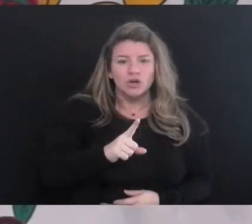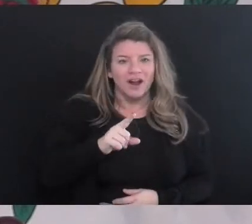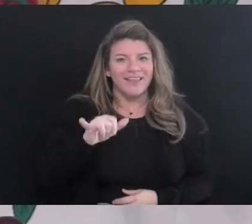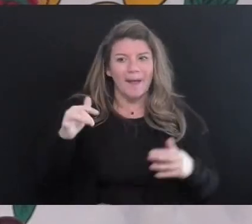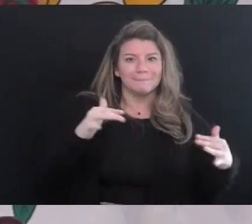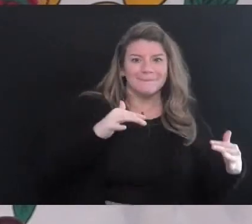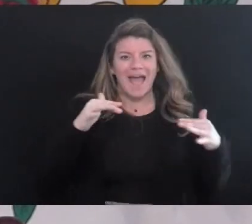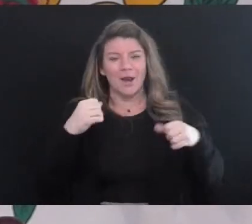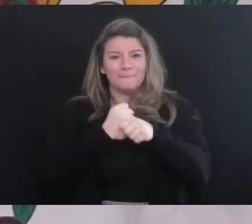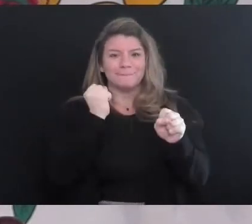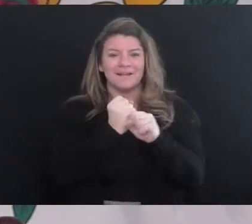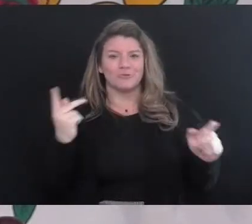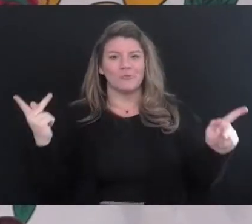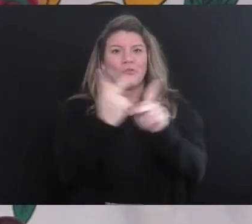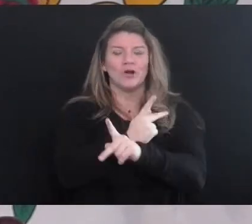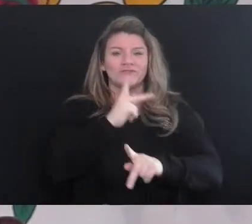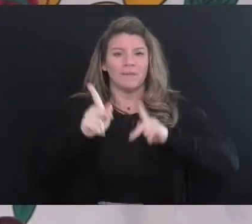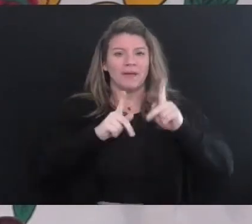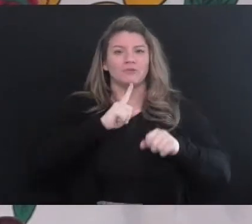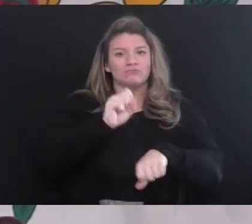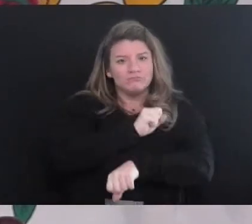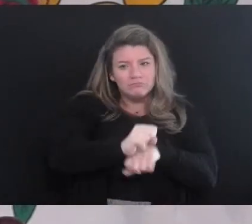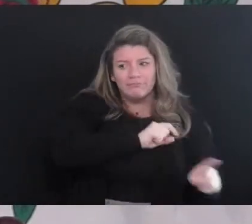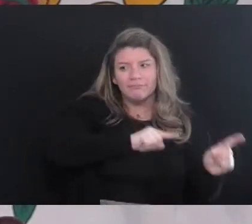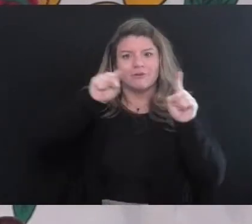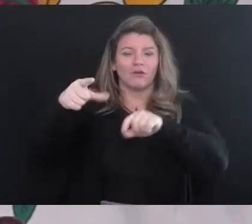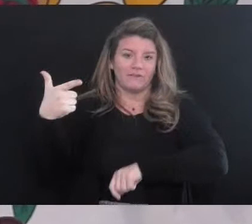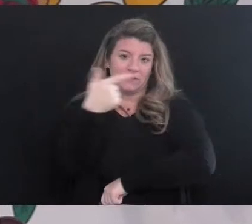people across the finish line and get them vaccinated.